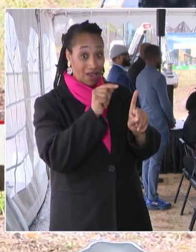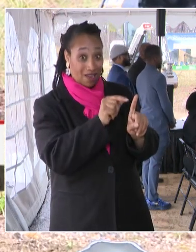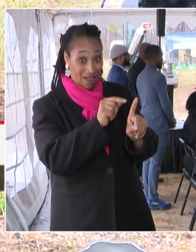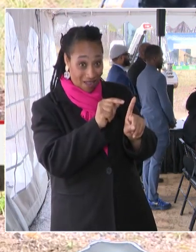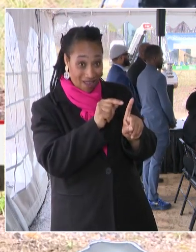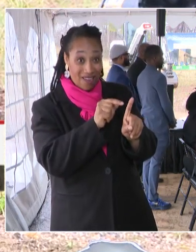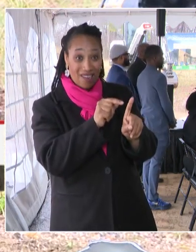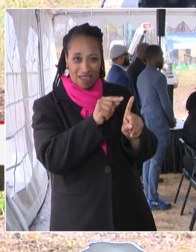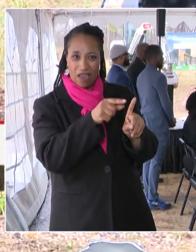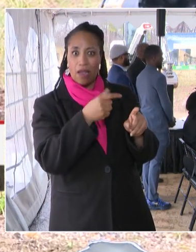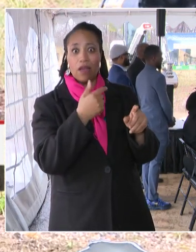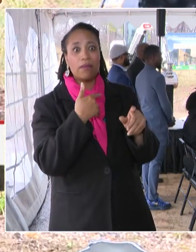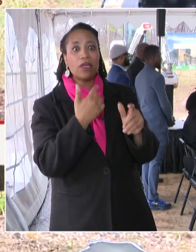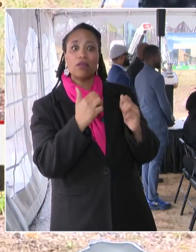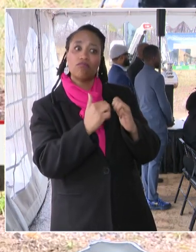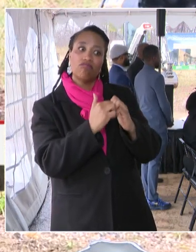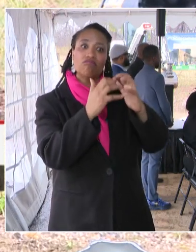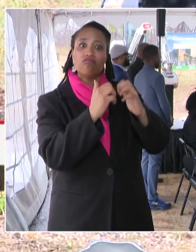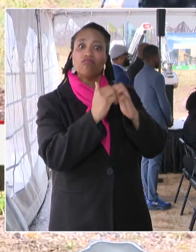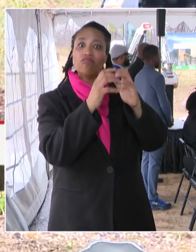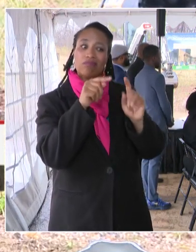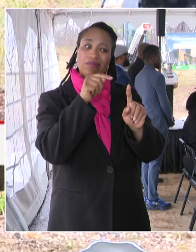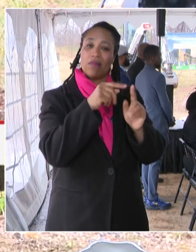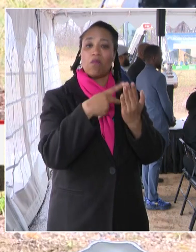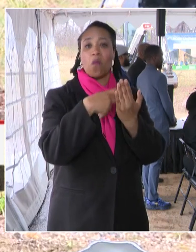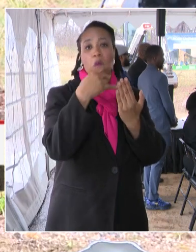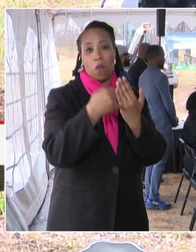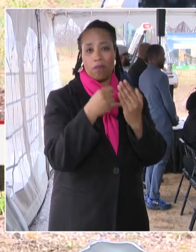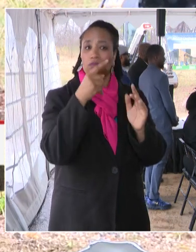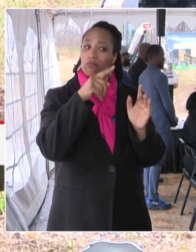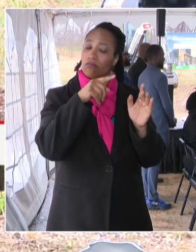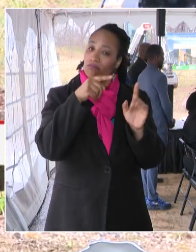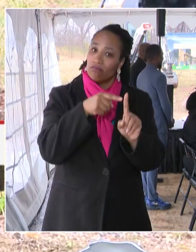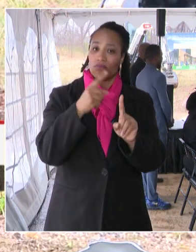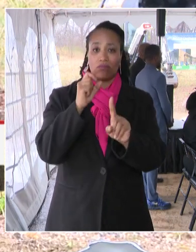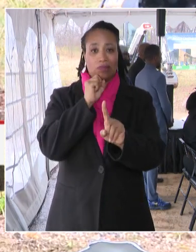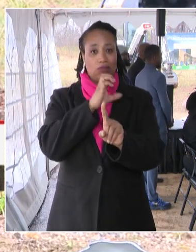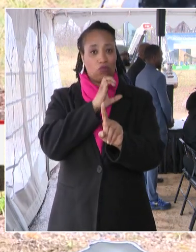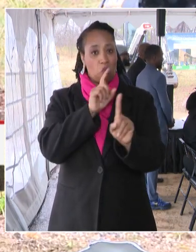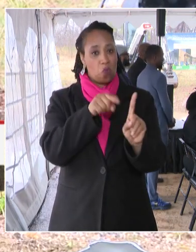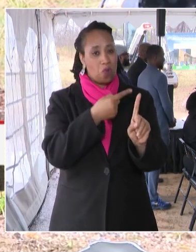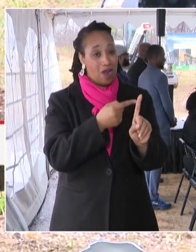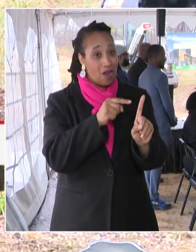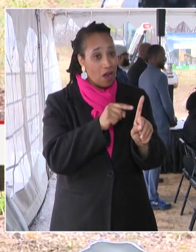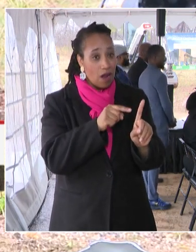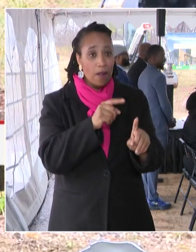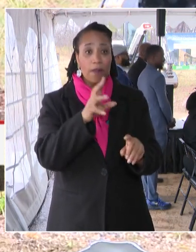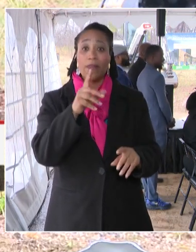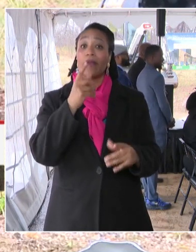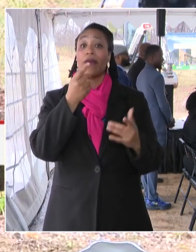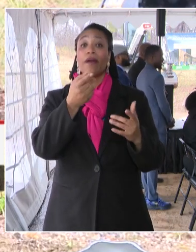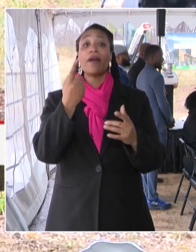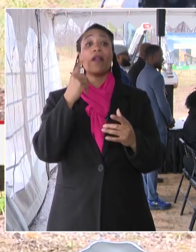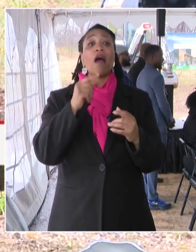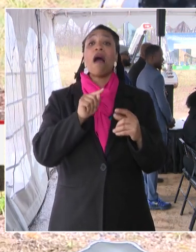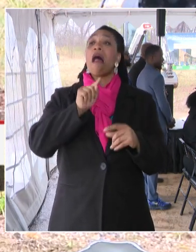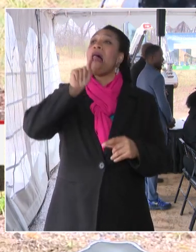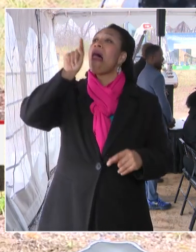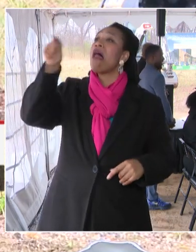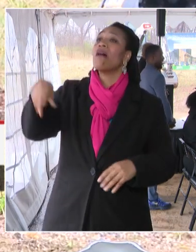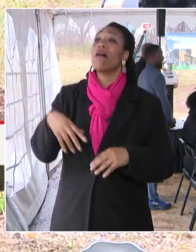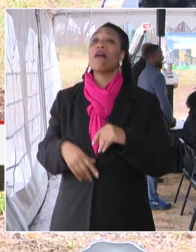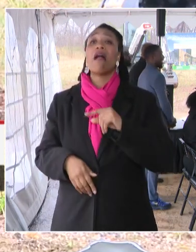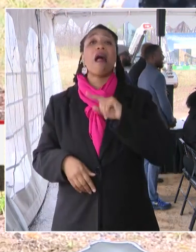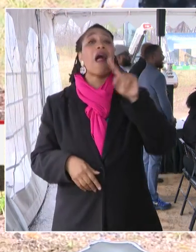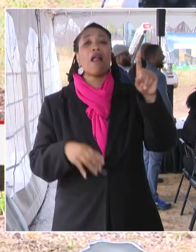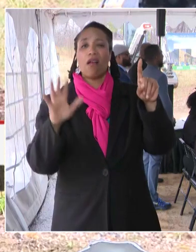our teenagers. Y'all don't have to go to Turkey Thicket anymore. Come right here in your backyard. I see you, Mr. King. Go on and stand up one more time. You